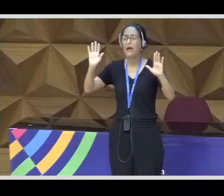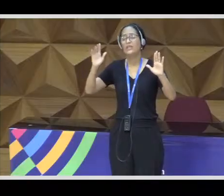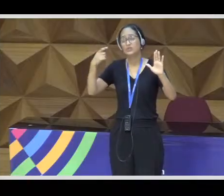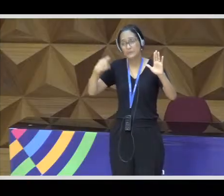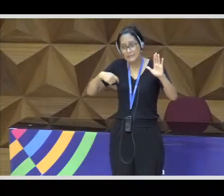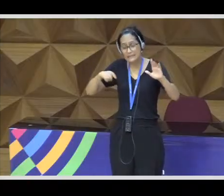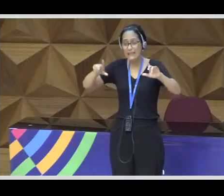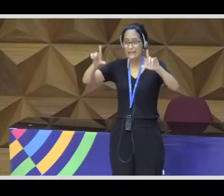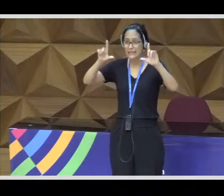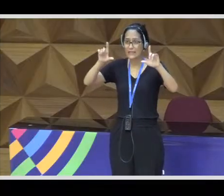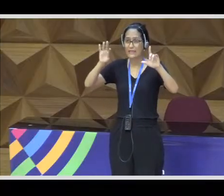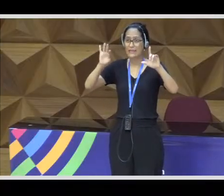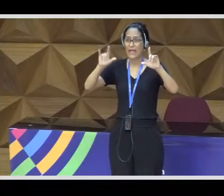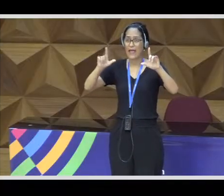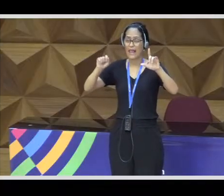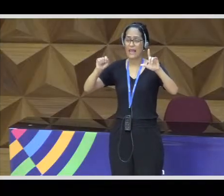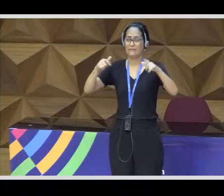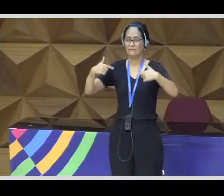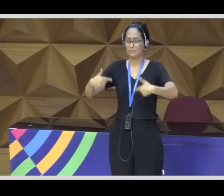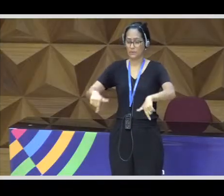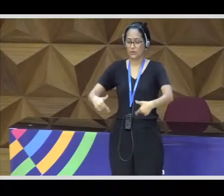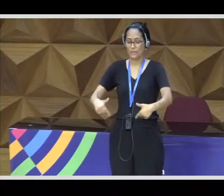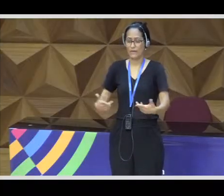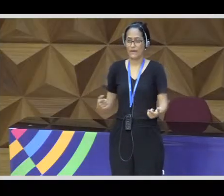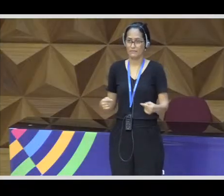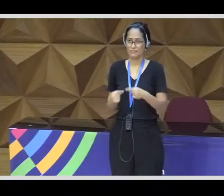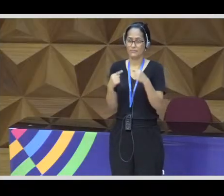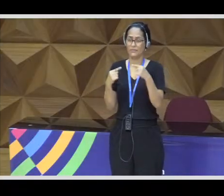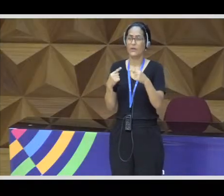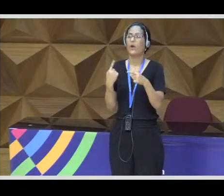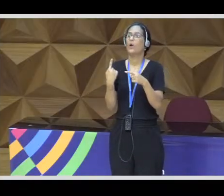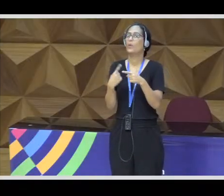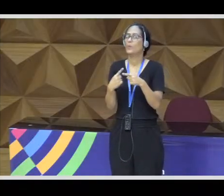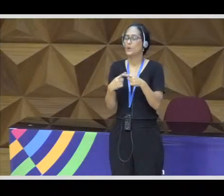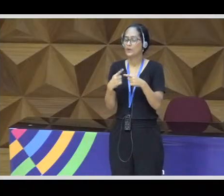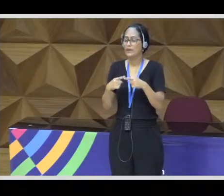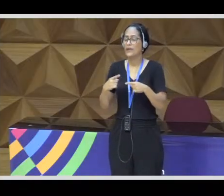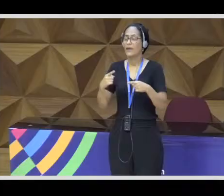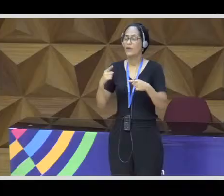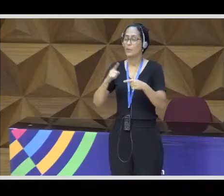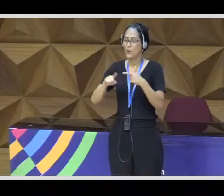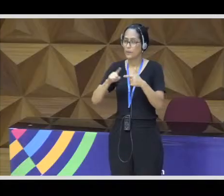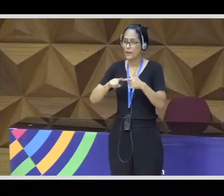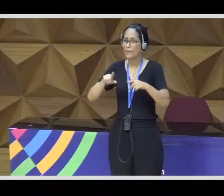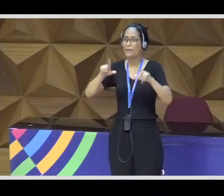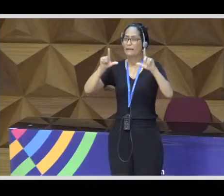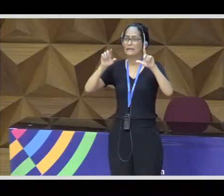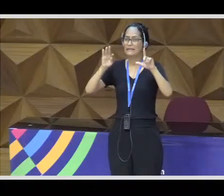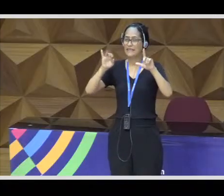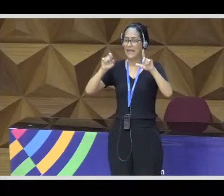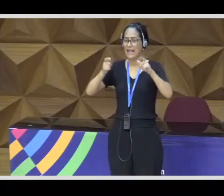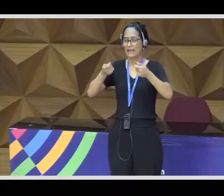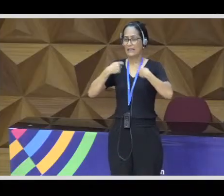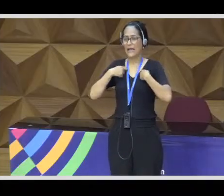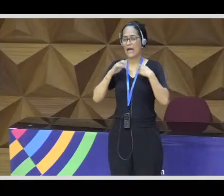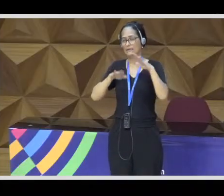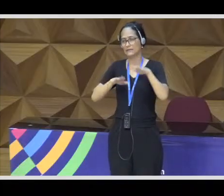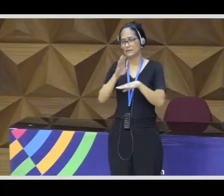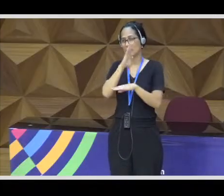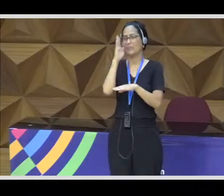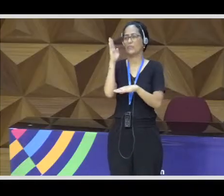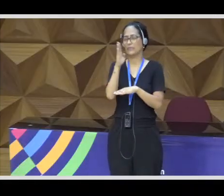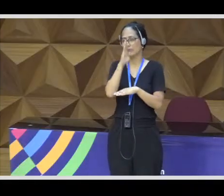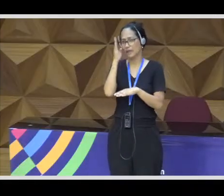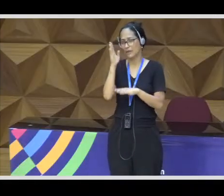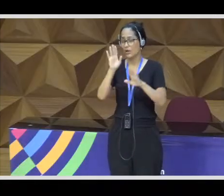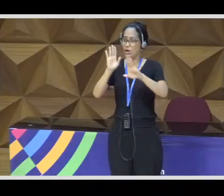because those are the things that cause problems. If you stabilize the view, they can cause the problems with motion sickness. And then for gaming, you can imagine you